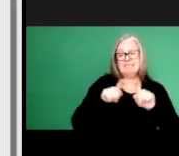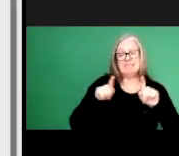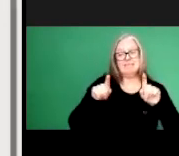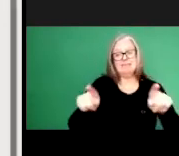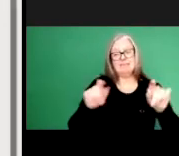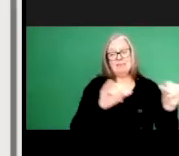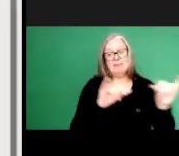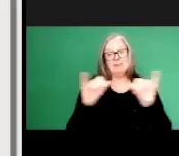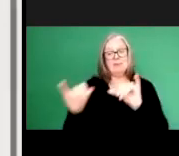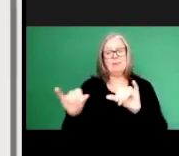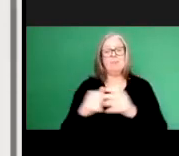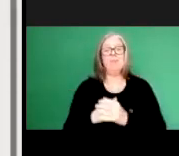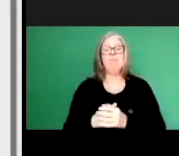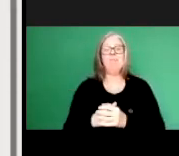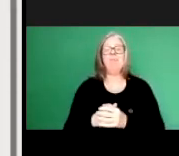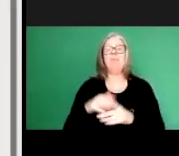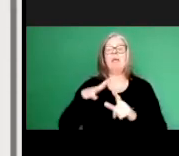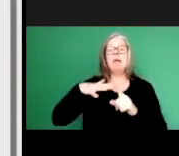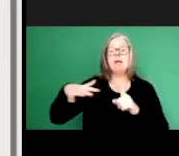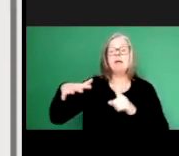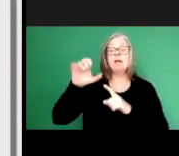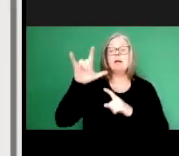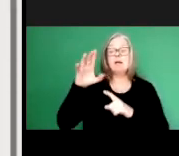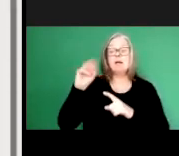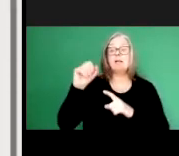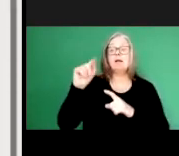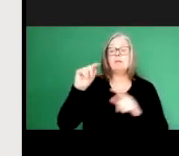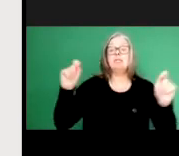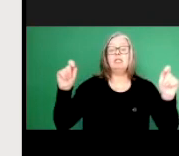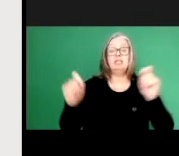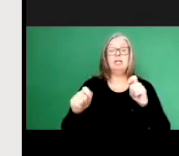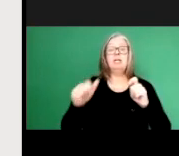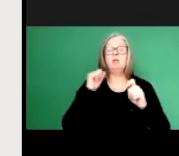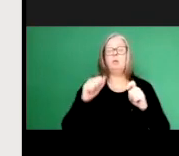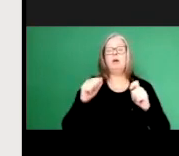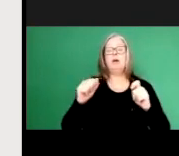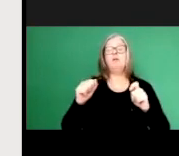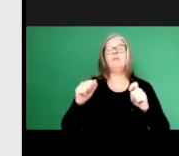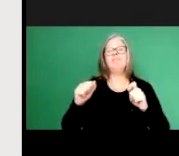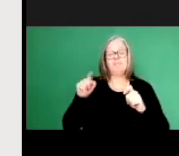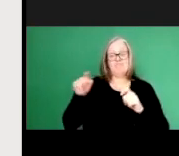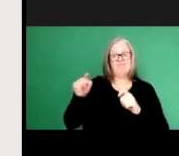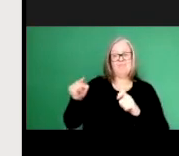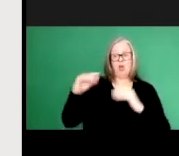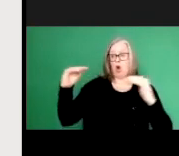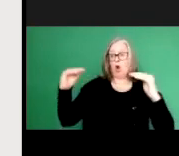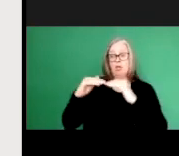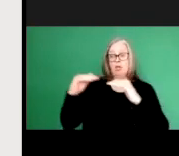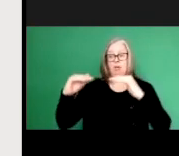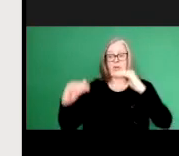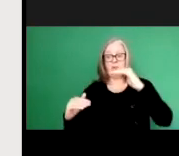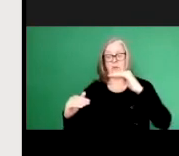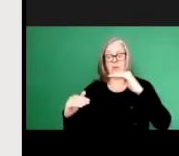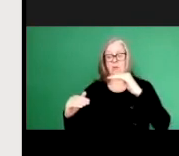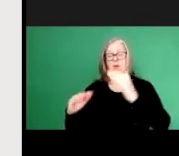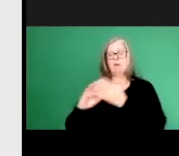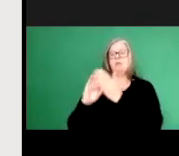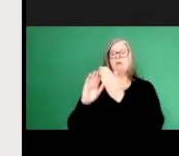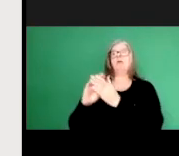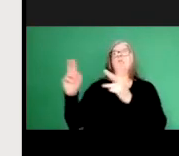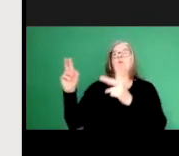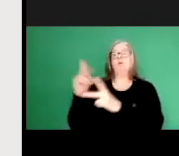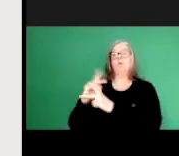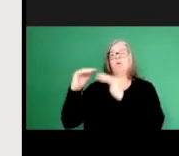climate change, um, will expand and magnify inequality. So that's, um, the first section about